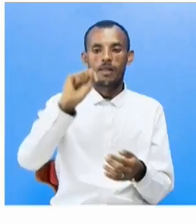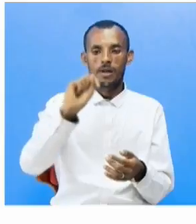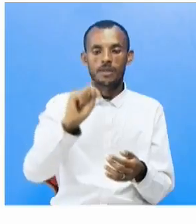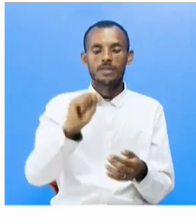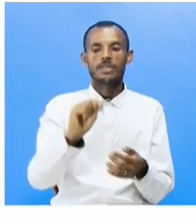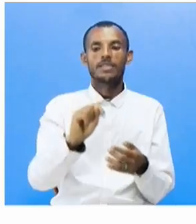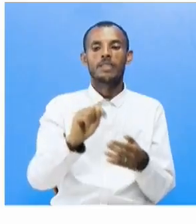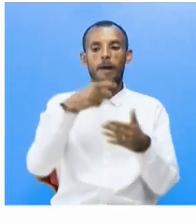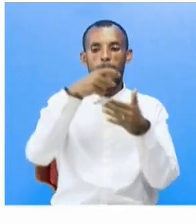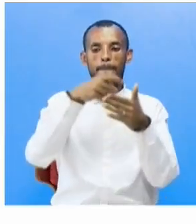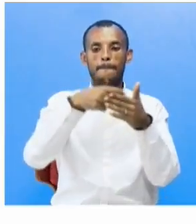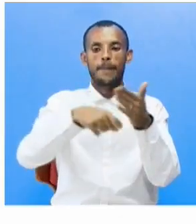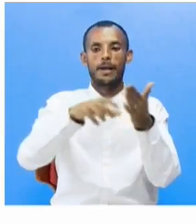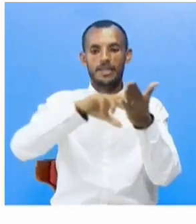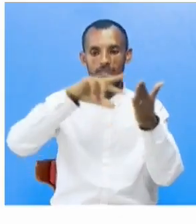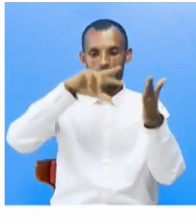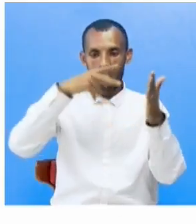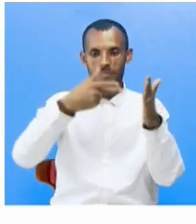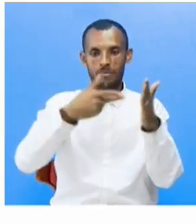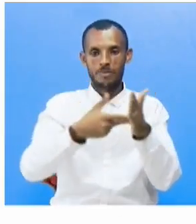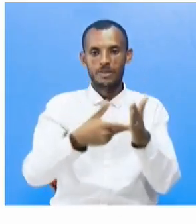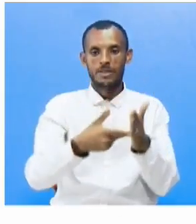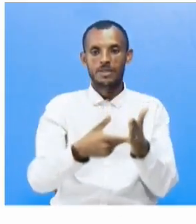an article